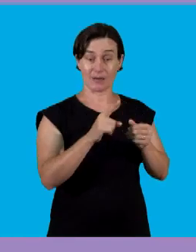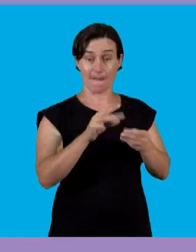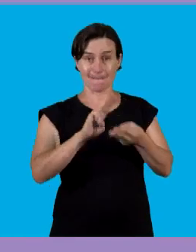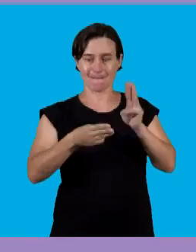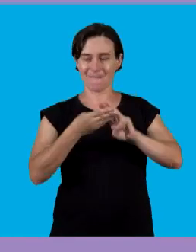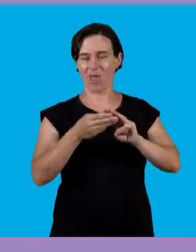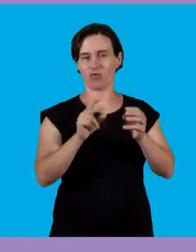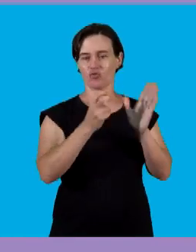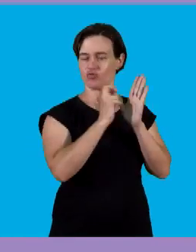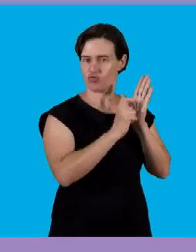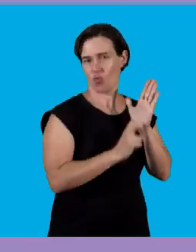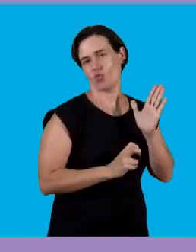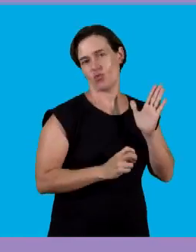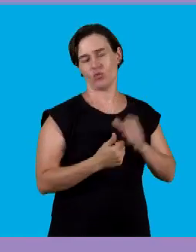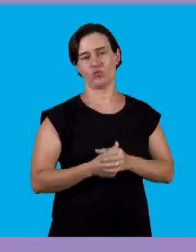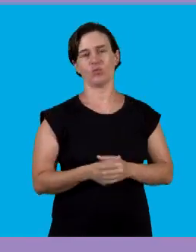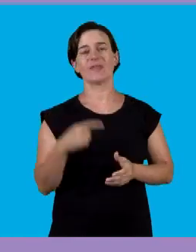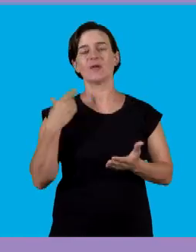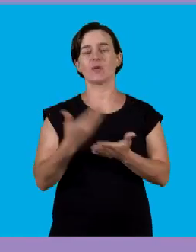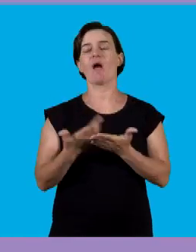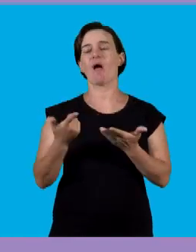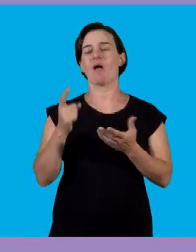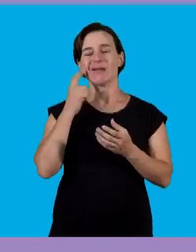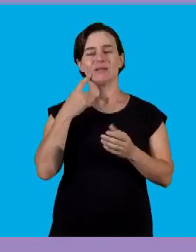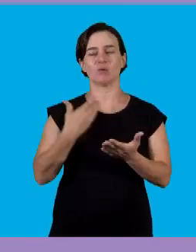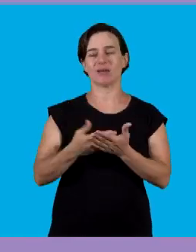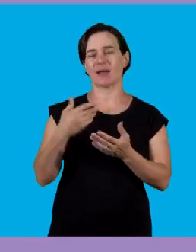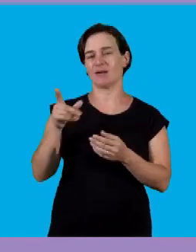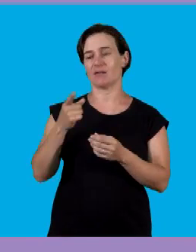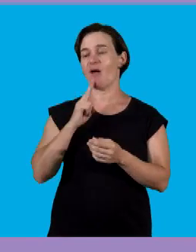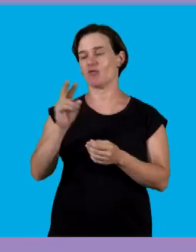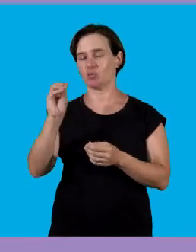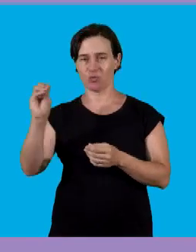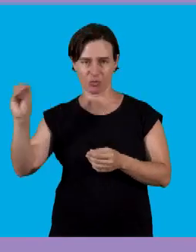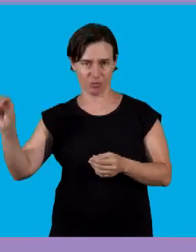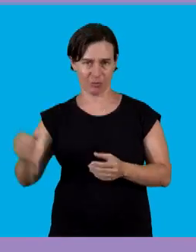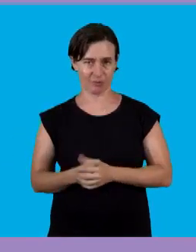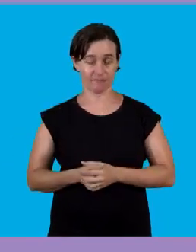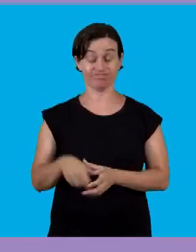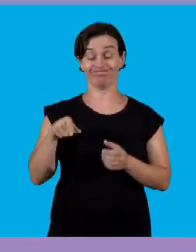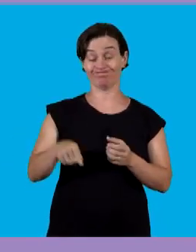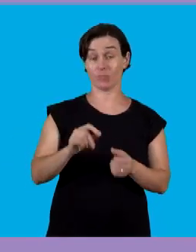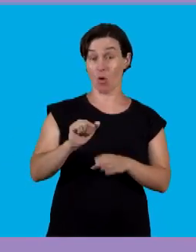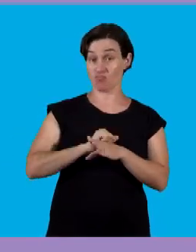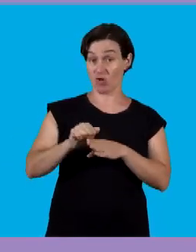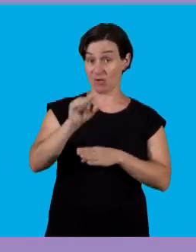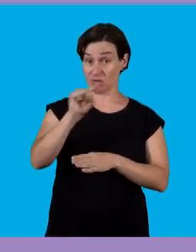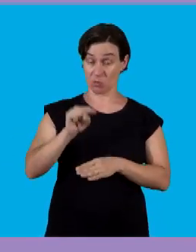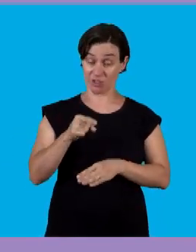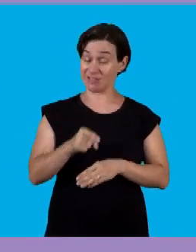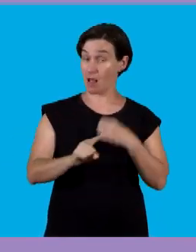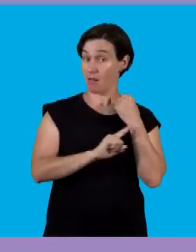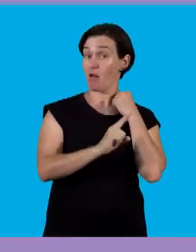for these numbers, and then we could fill out the rest of the table. Let's look at our last practice question